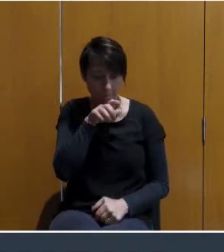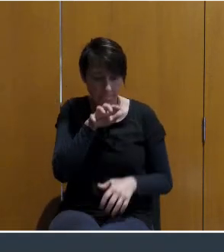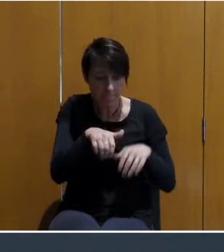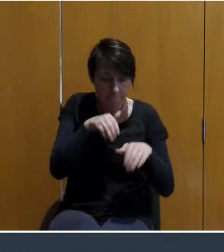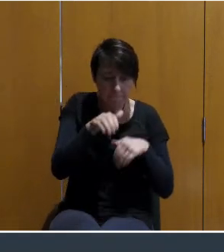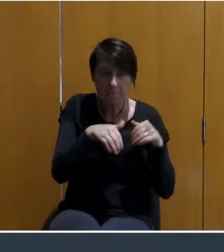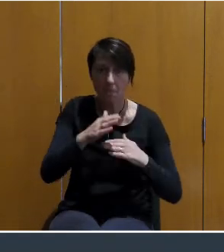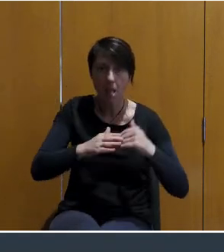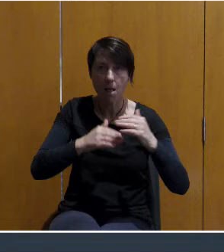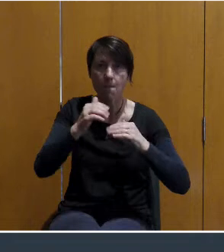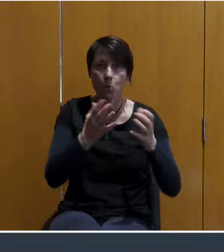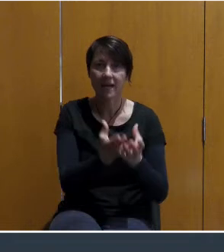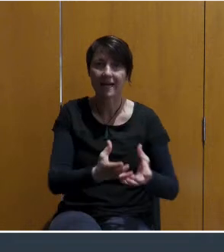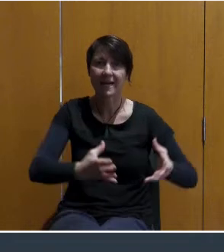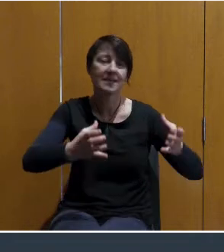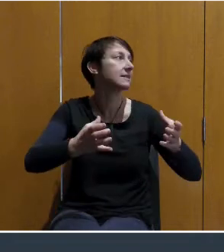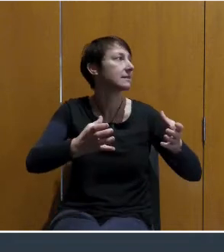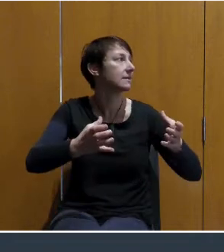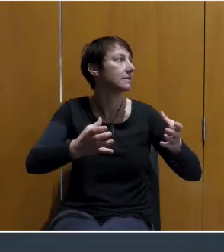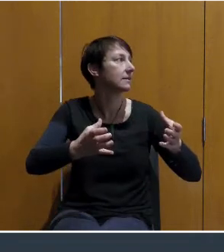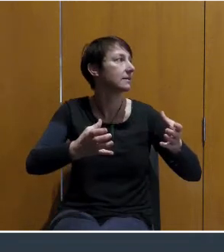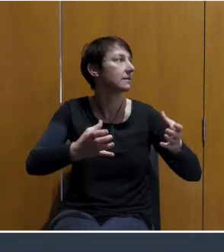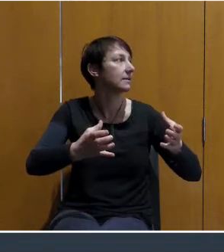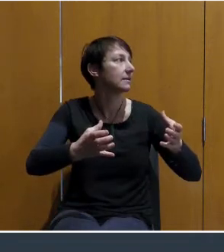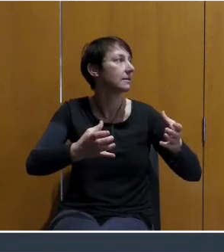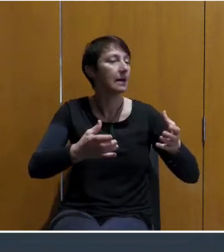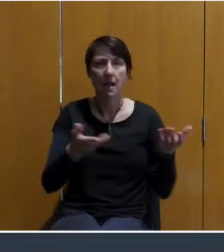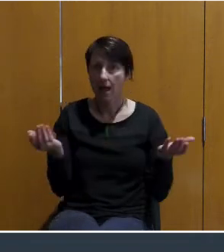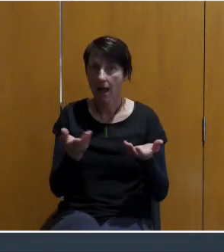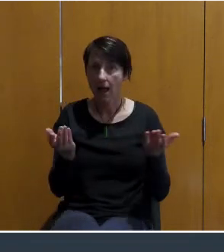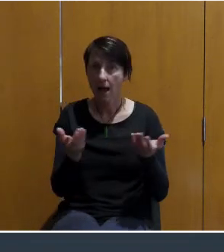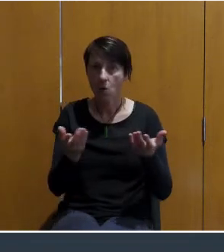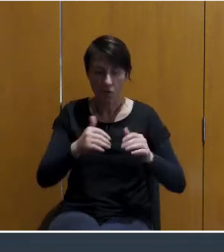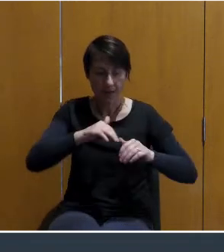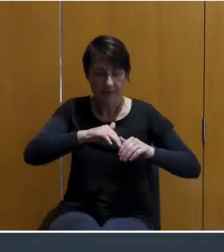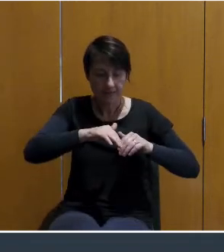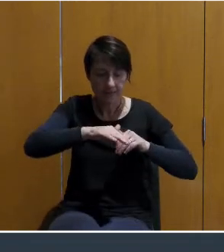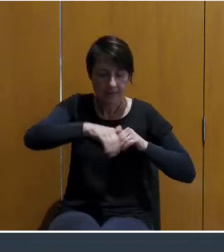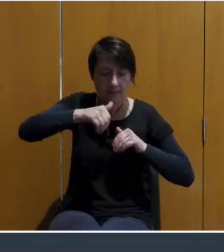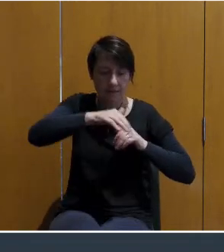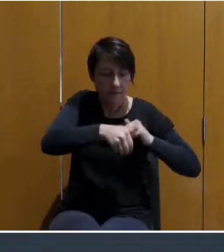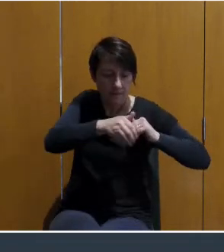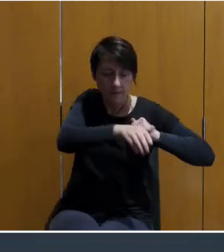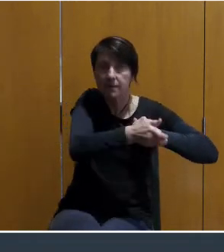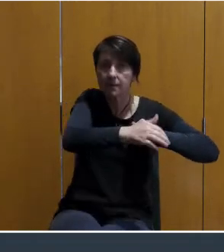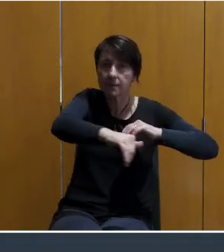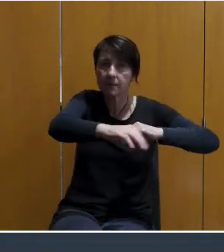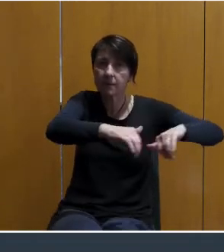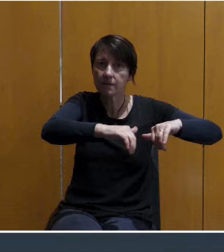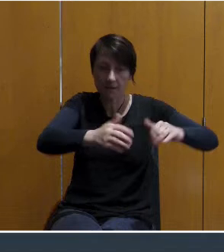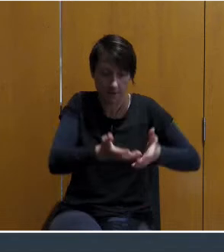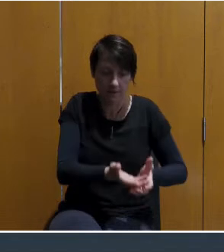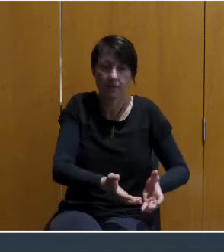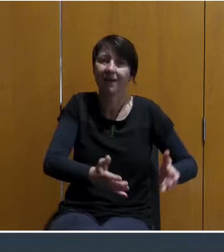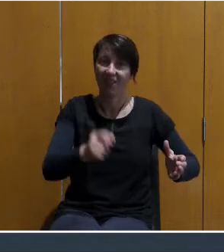ground. They build a nest under the stones and I've never actually seen this, but one day I came,